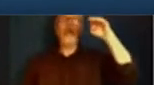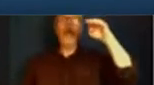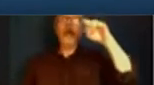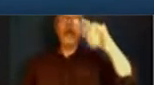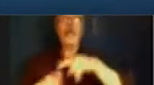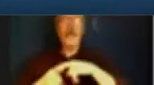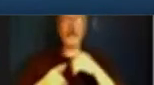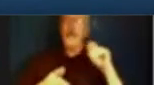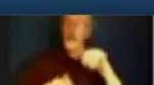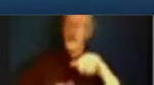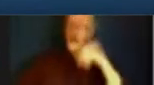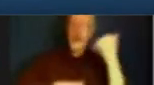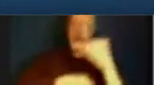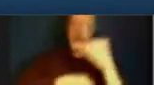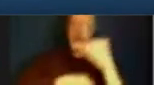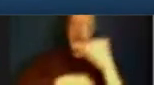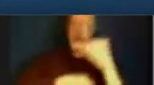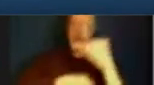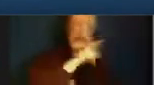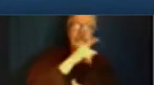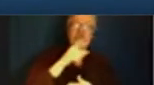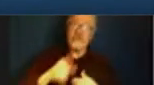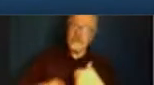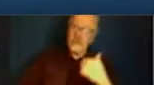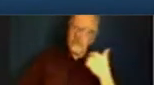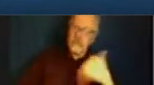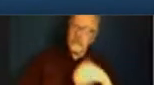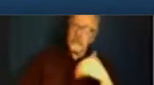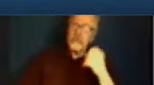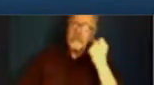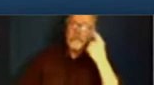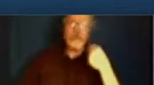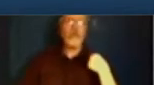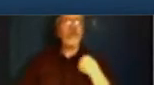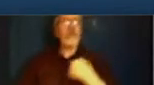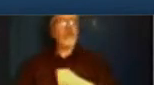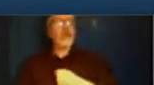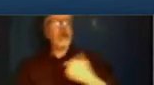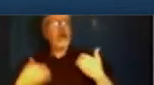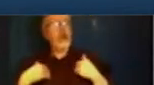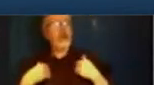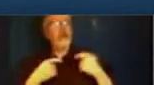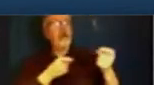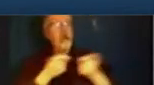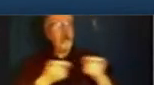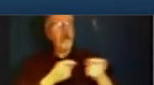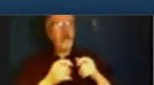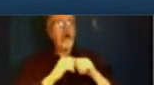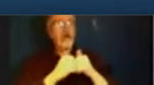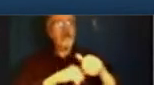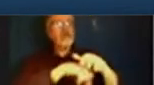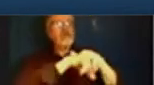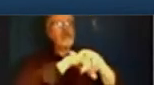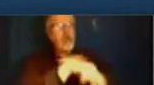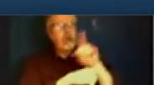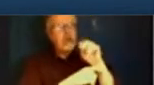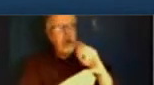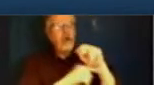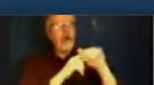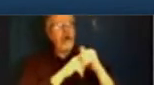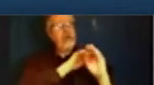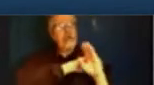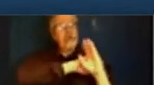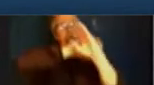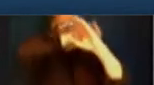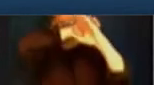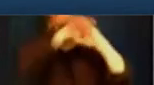do something about that. And just slowing this thing, even slowing this down so that our hospitals do not become overwhelmed is really, really of